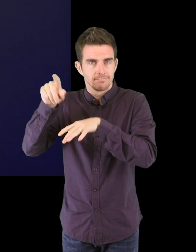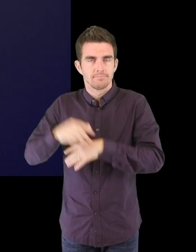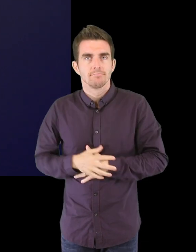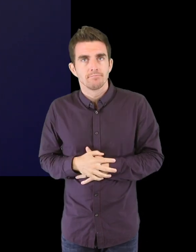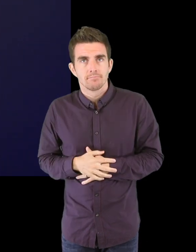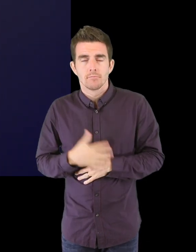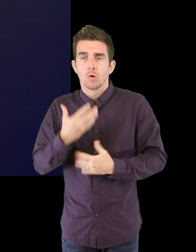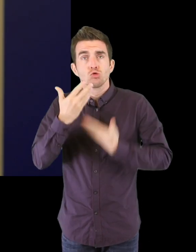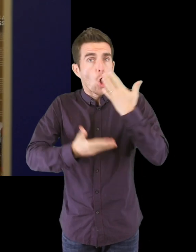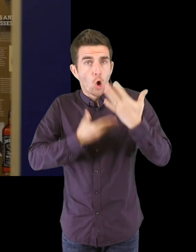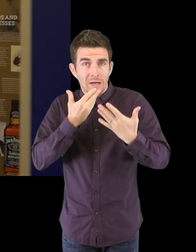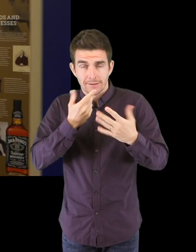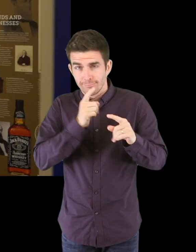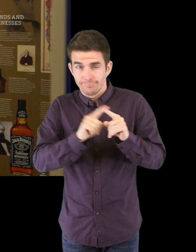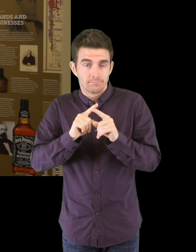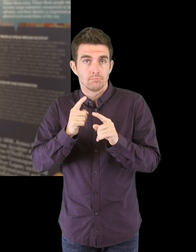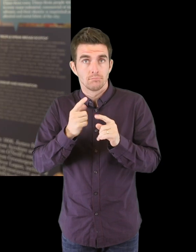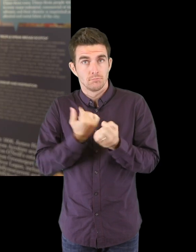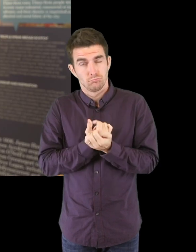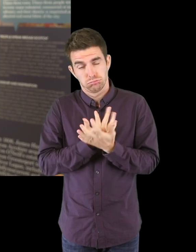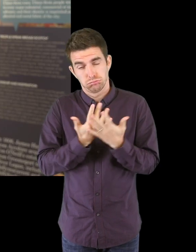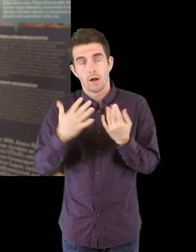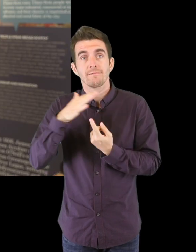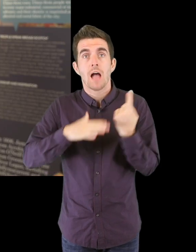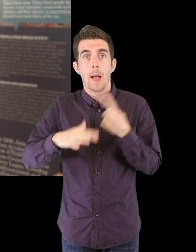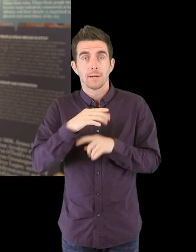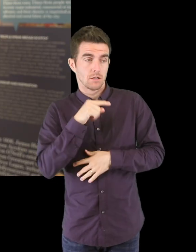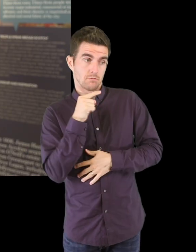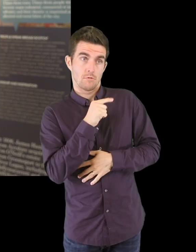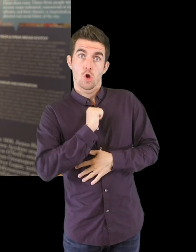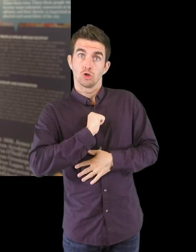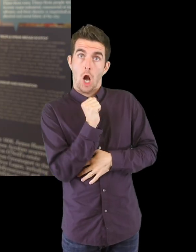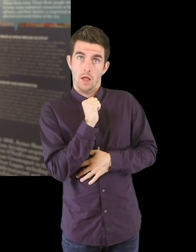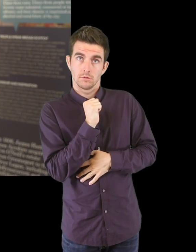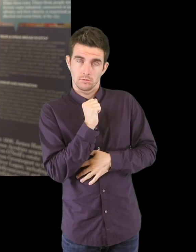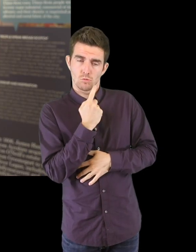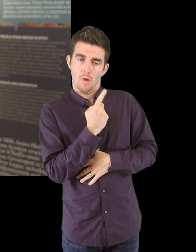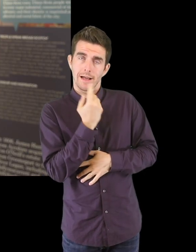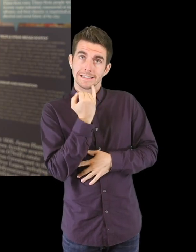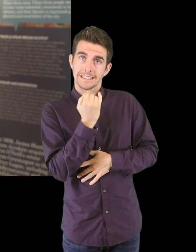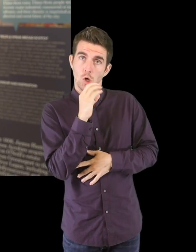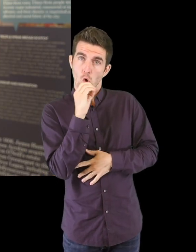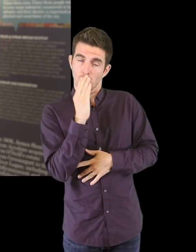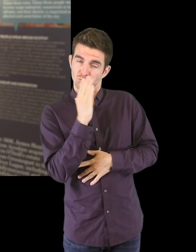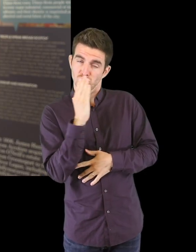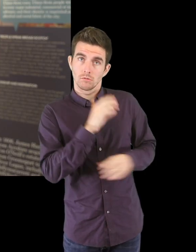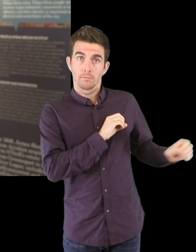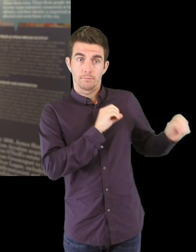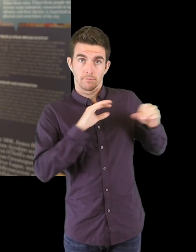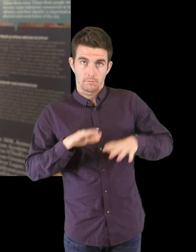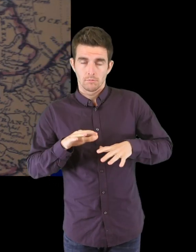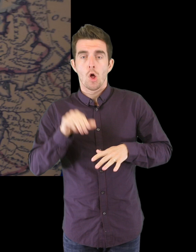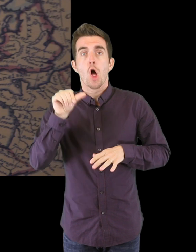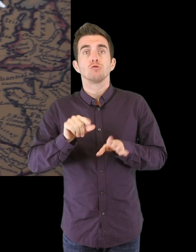about the many families who made their way to Ulster from Scotland in the 1600s, and how many of them were on their